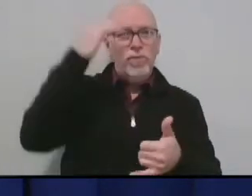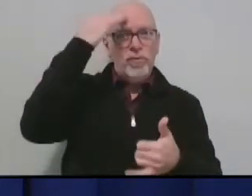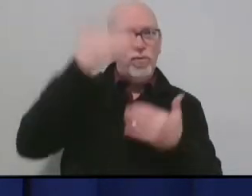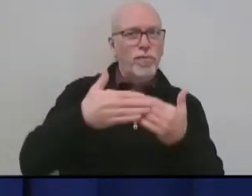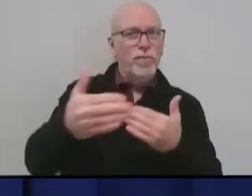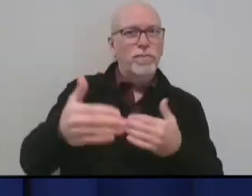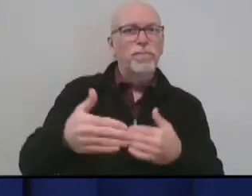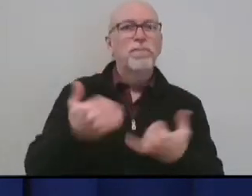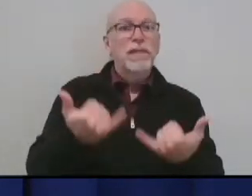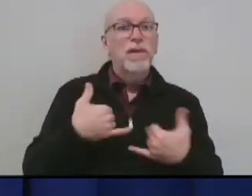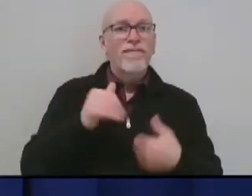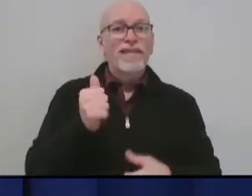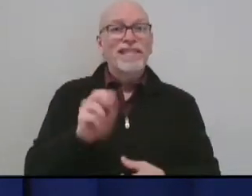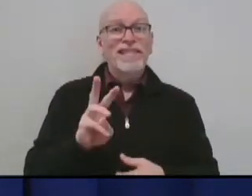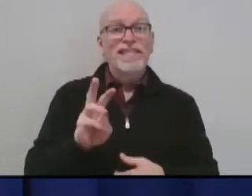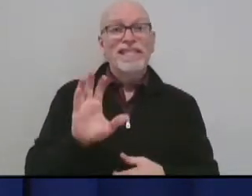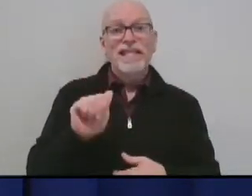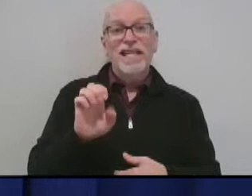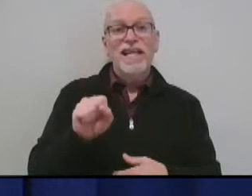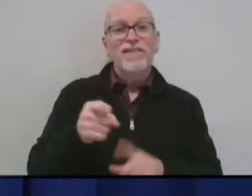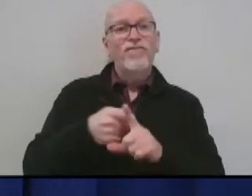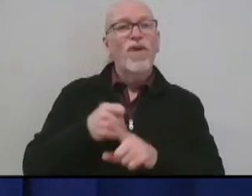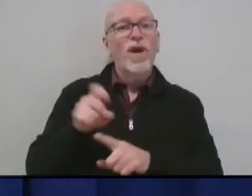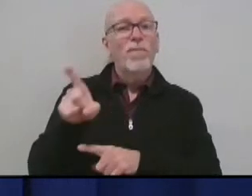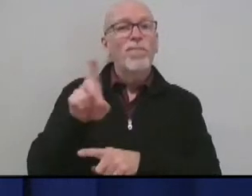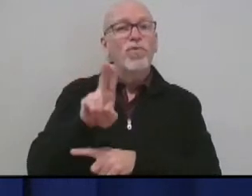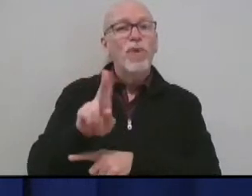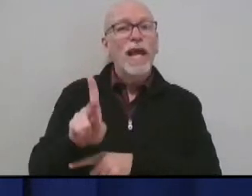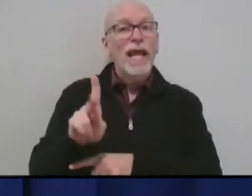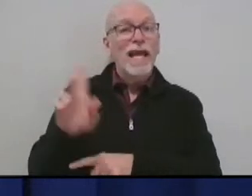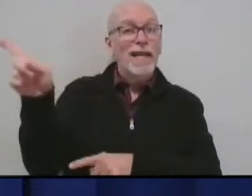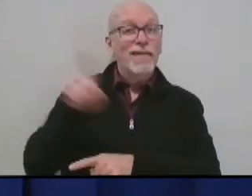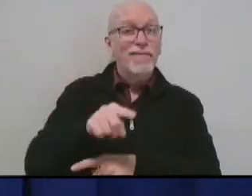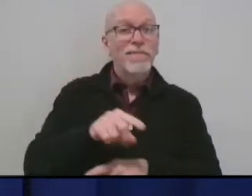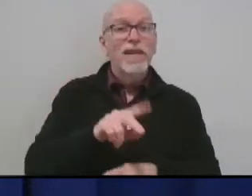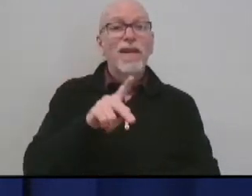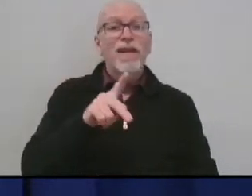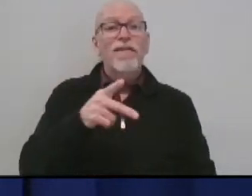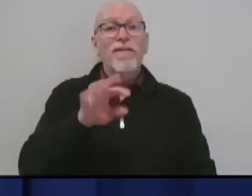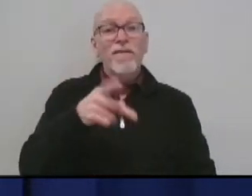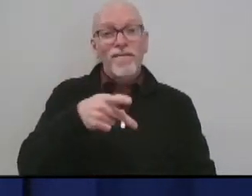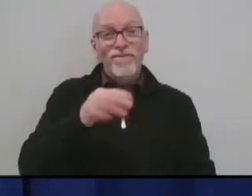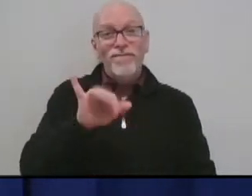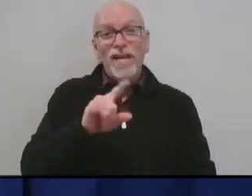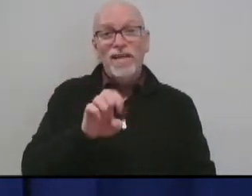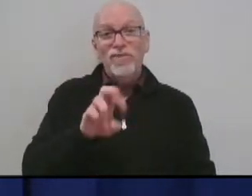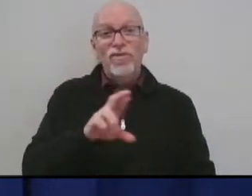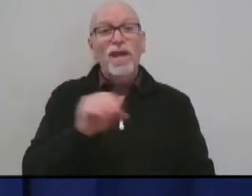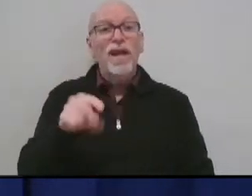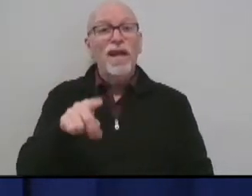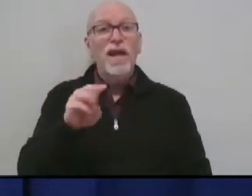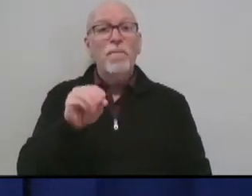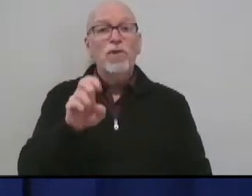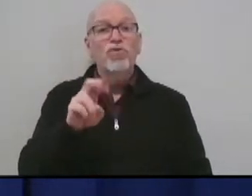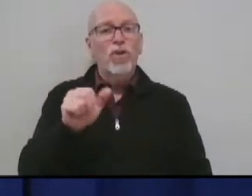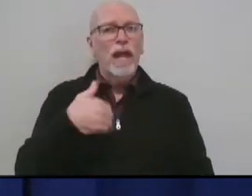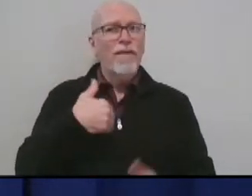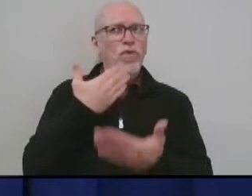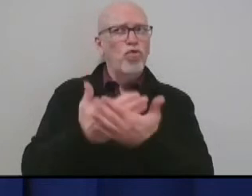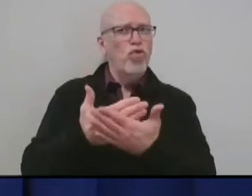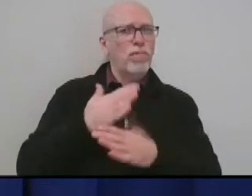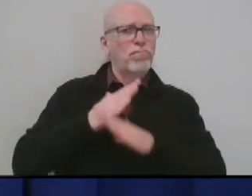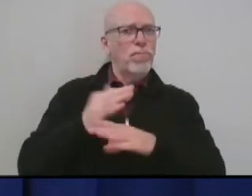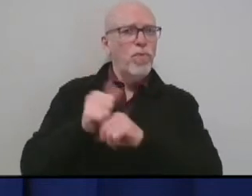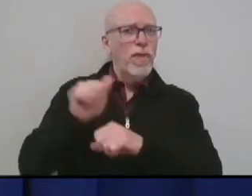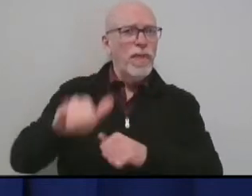16 cases that are of the UK variant strain. While the Pfizer and Moderna vaccines have good efficacy against this variant, it is not